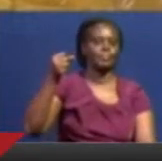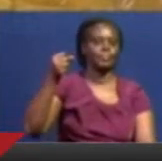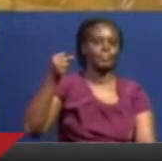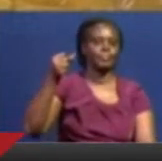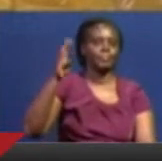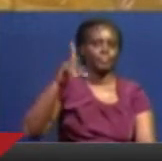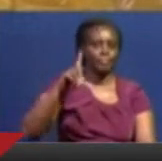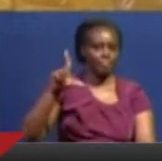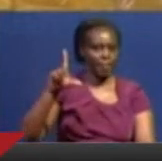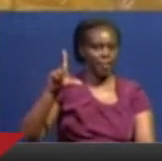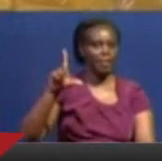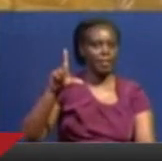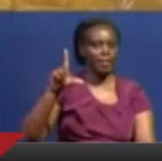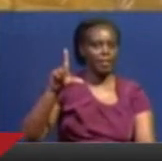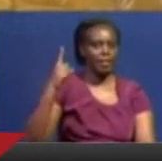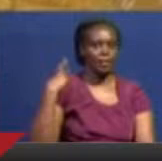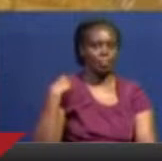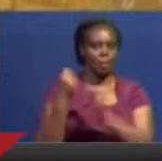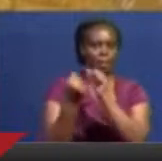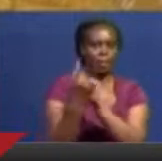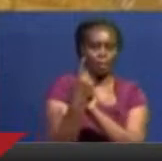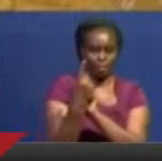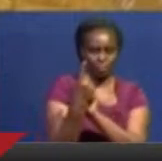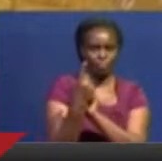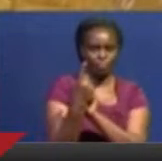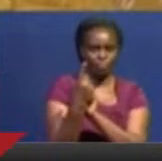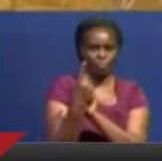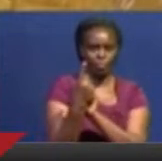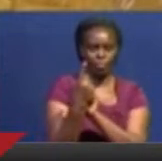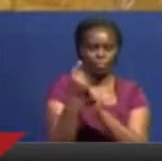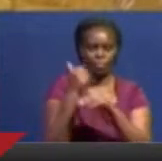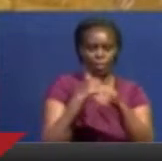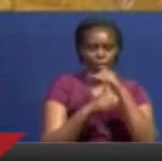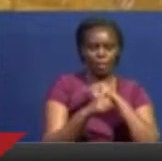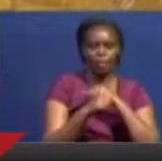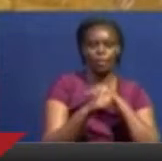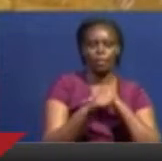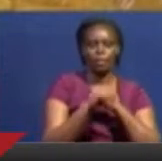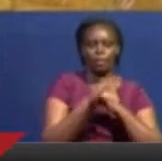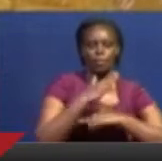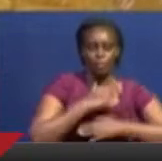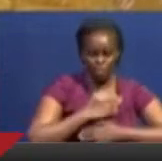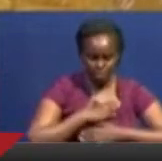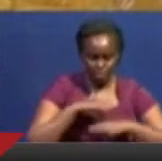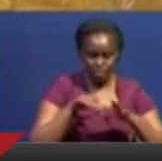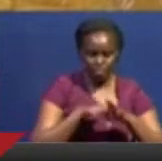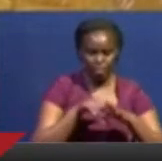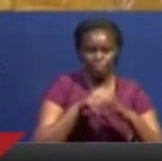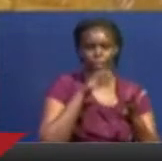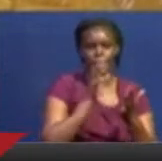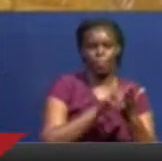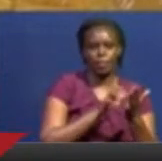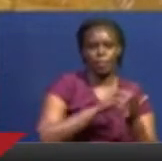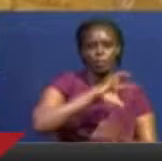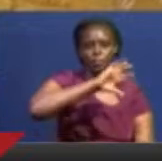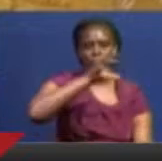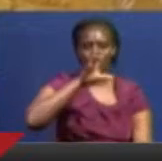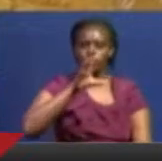the bill at order number 11 that has been moved by the distinguished member from Machakos